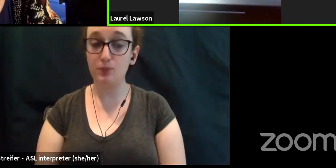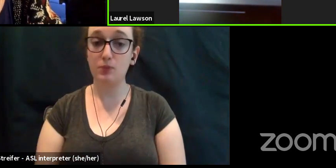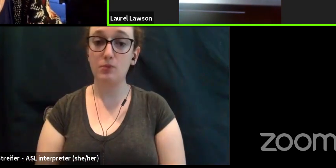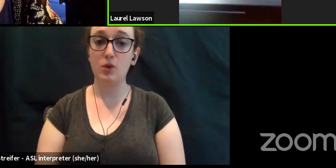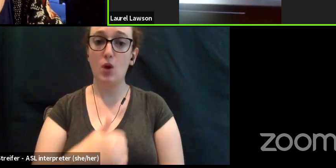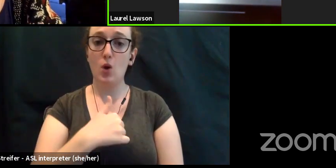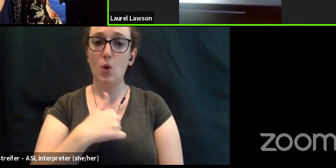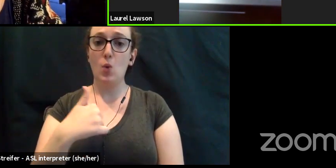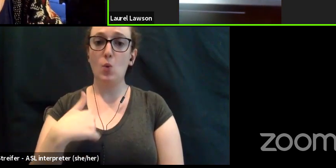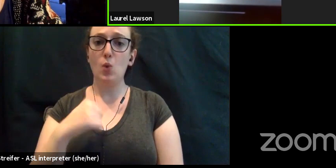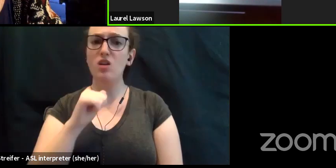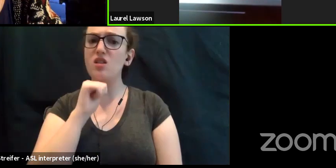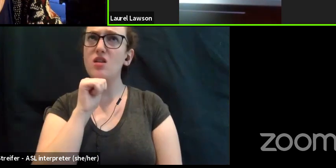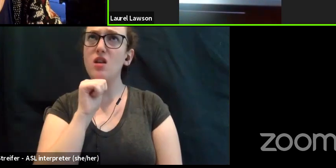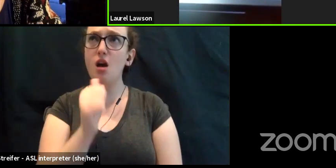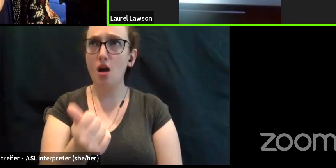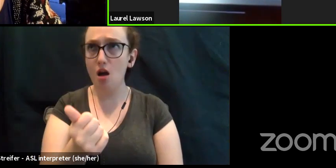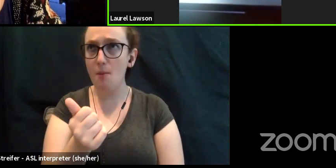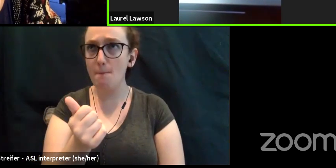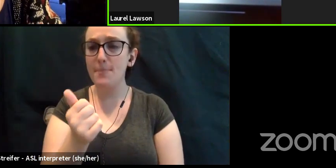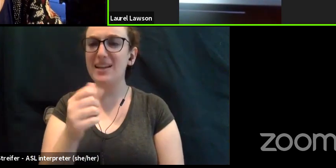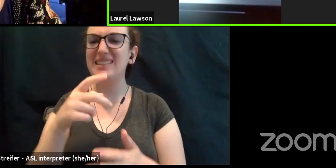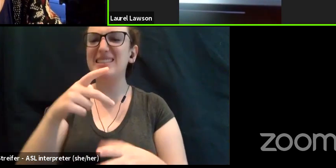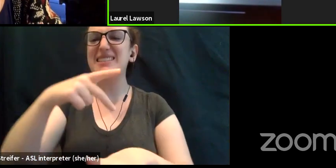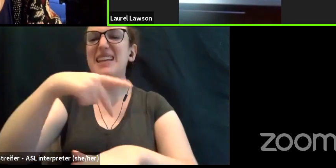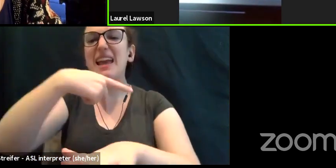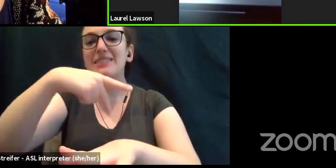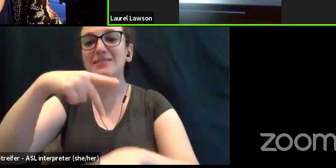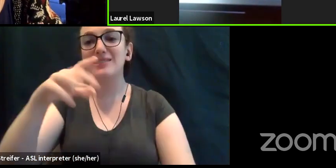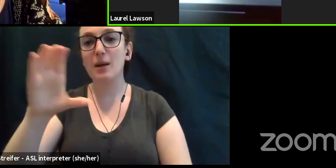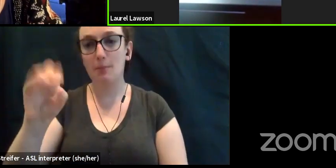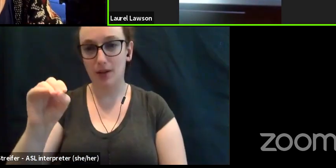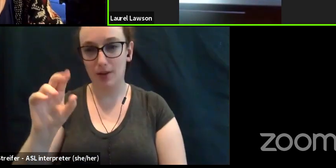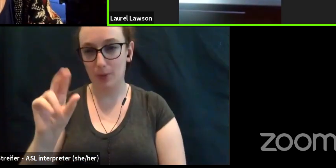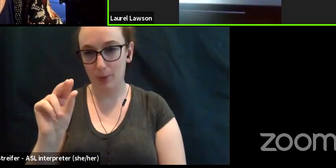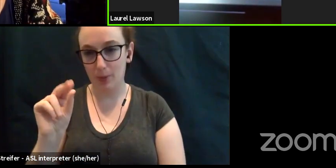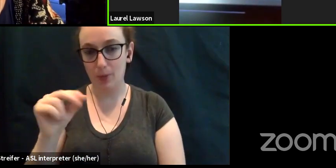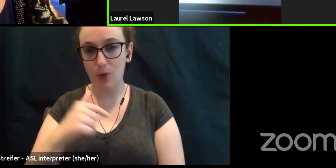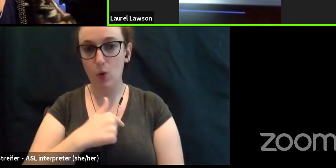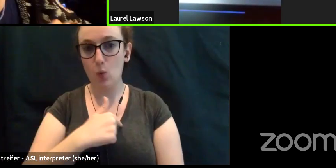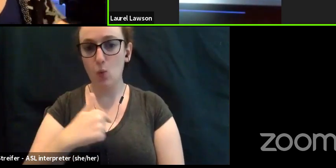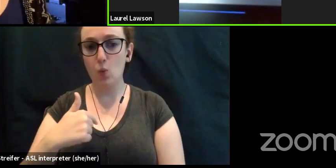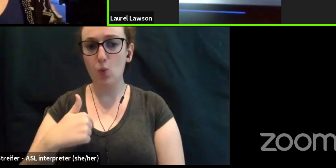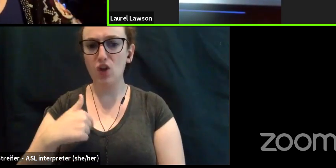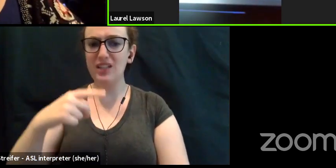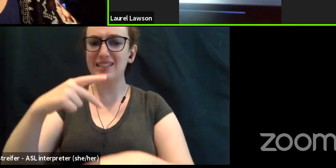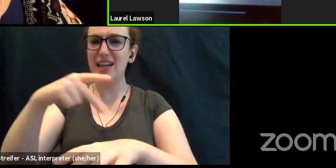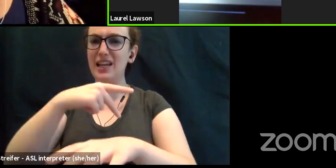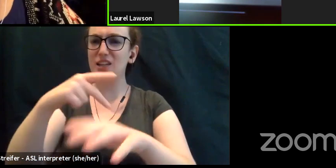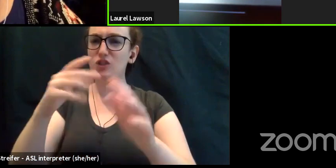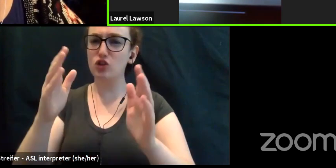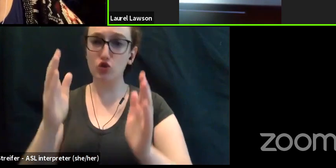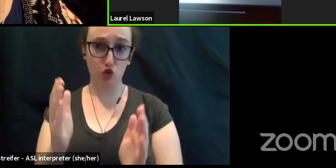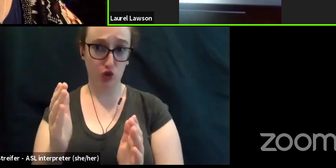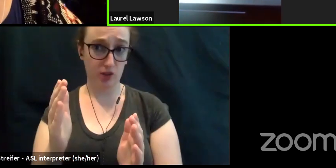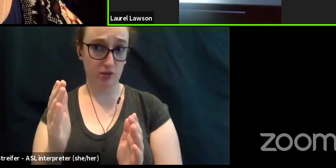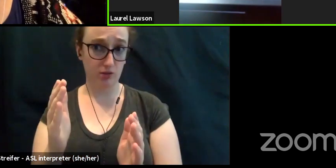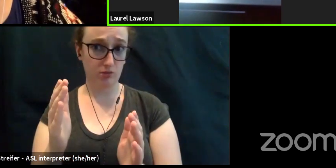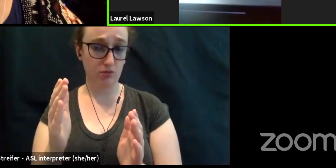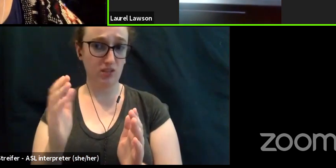are not, strictly speaking, a dance company. We are on stage dancing. However, it's